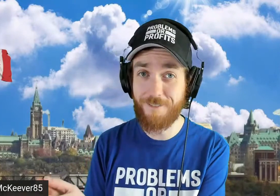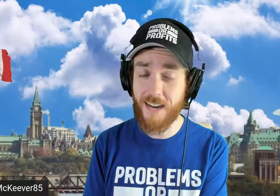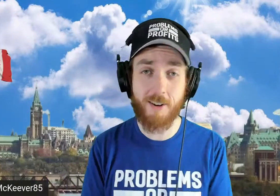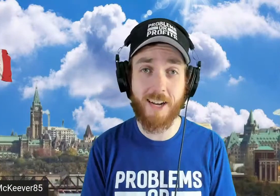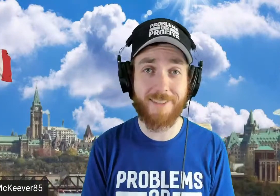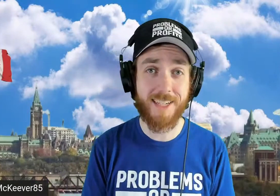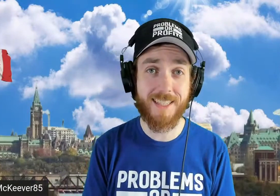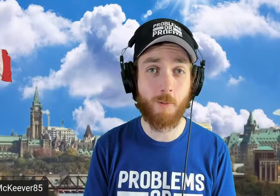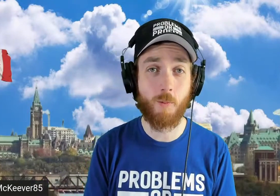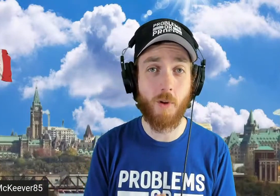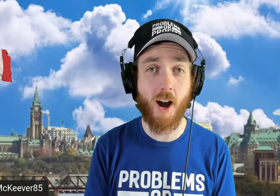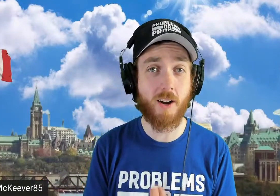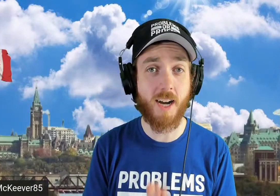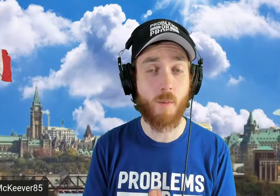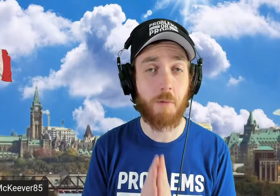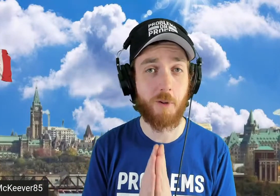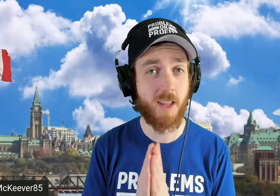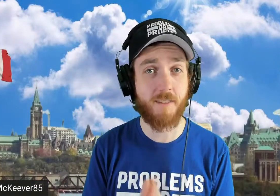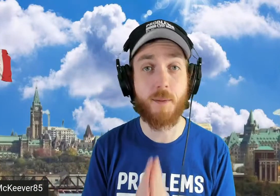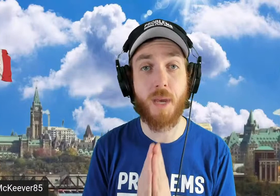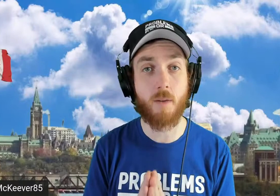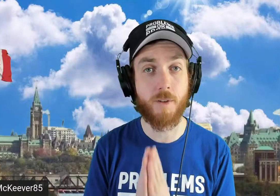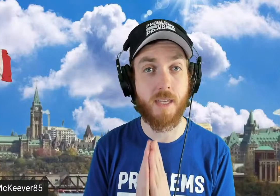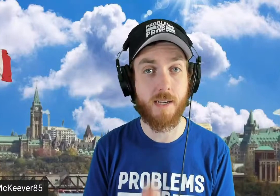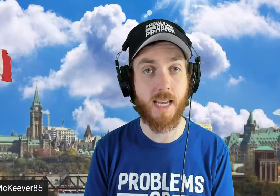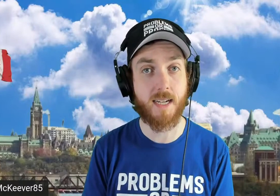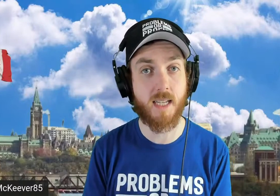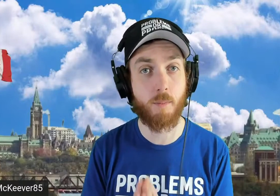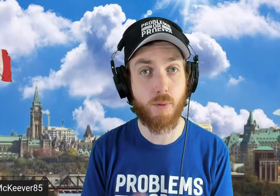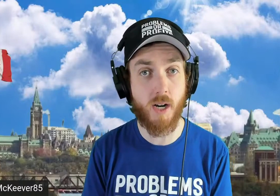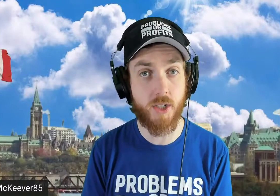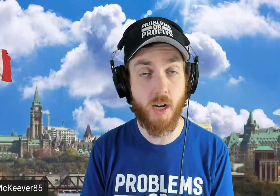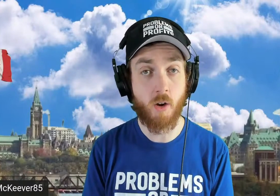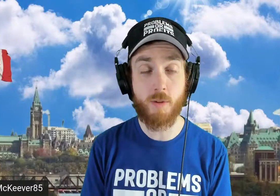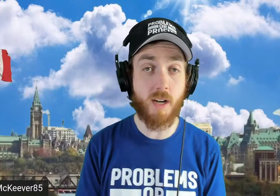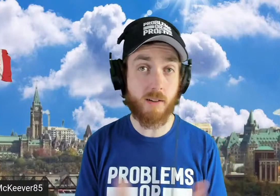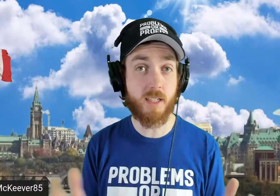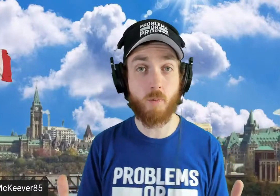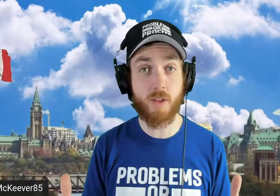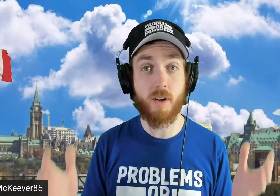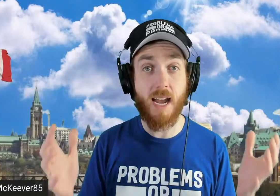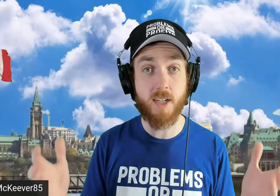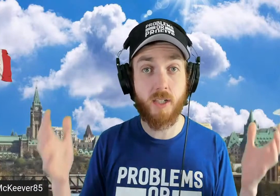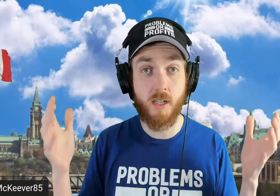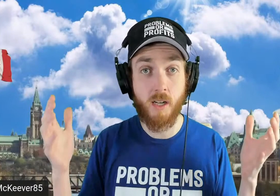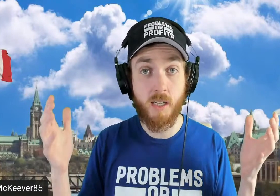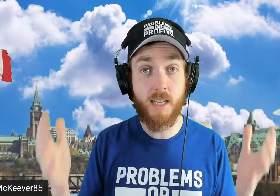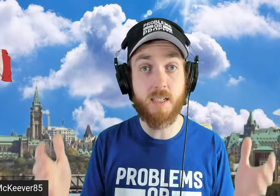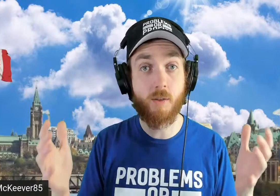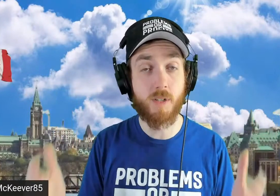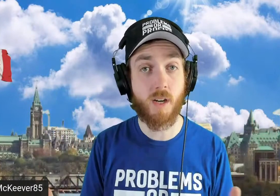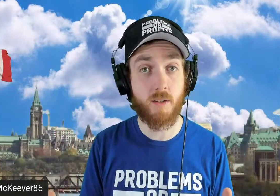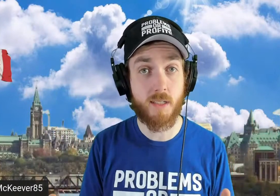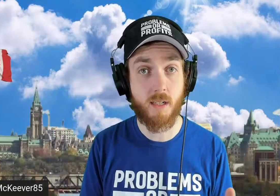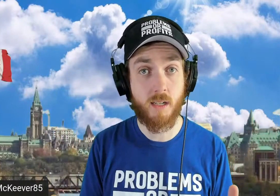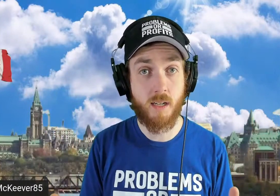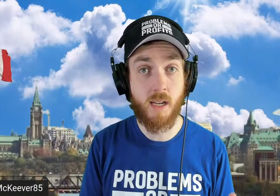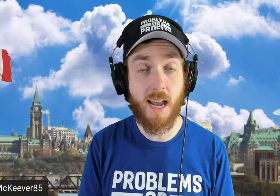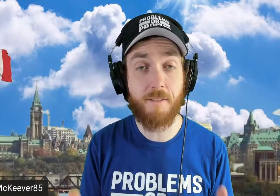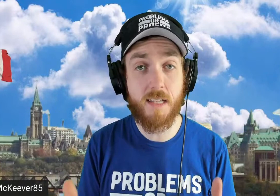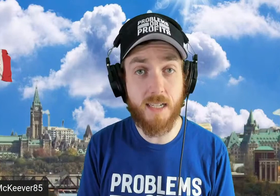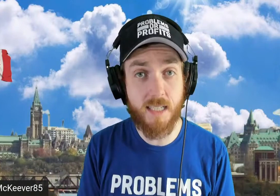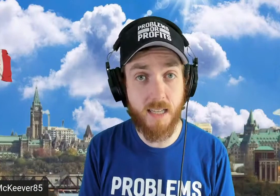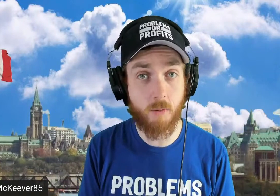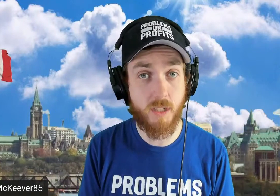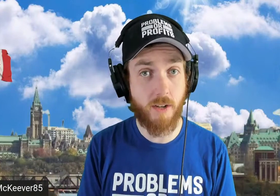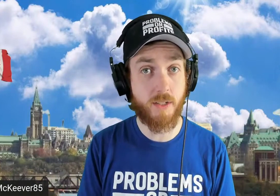just very obvious that our government would love to paint with the exact same brush, regardless of whether it actually gets the results.